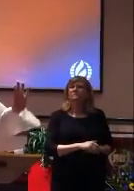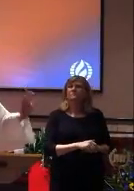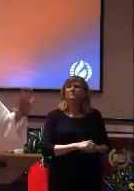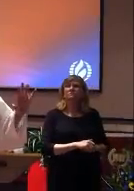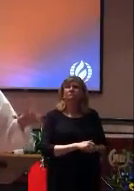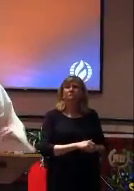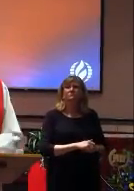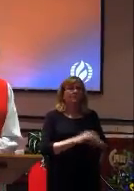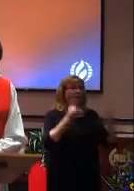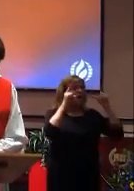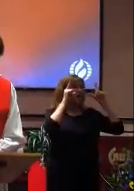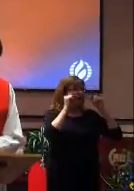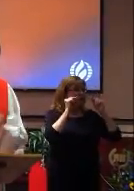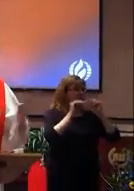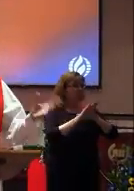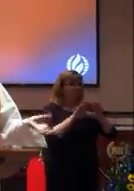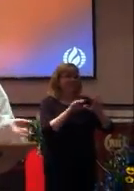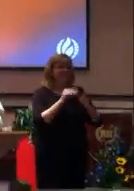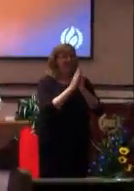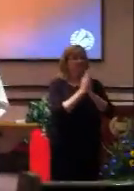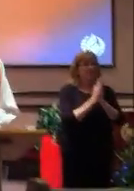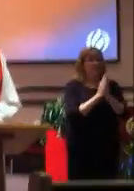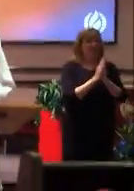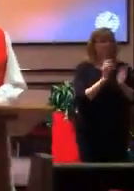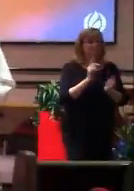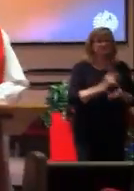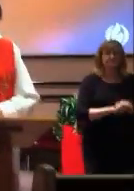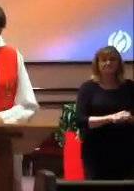So I want you to close your eyes and pray this as a prayer.